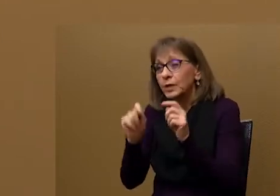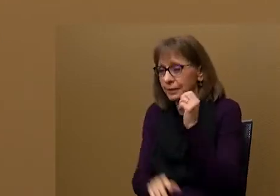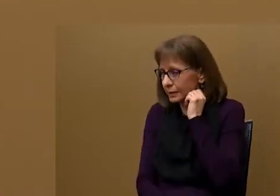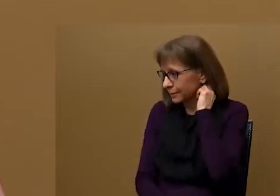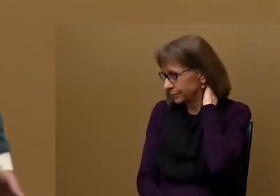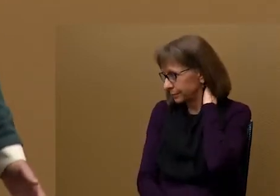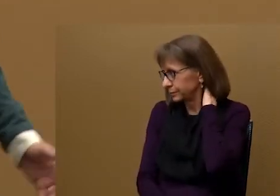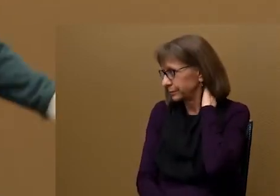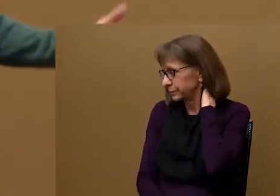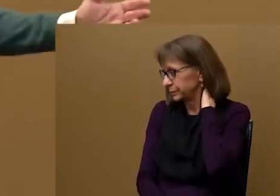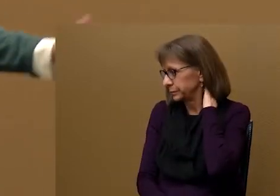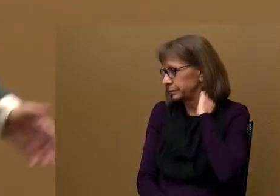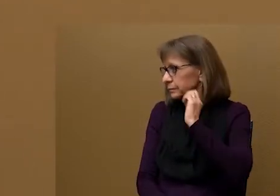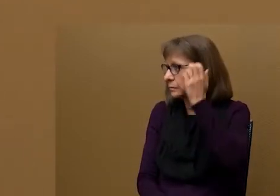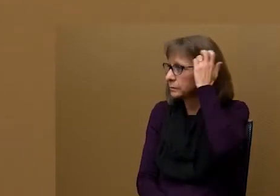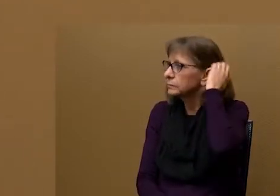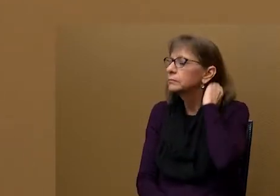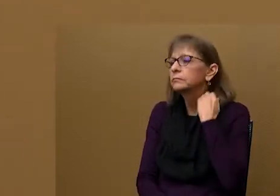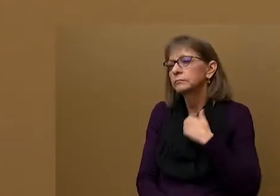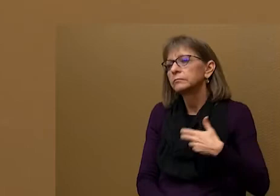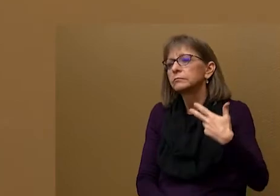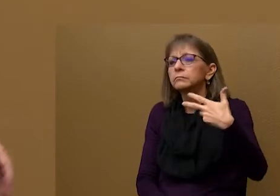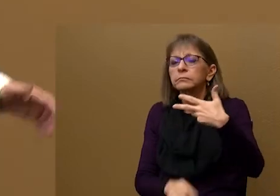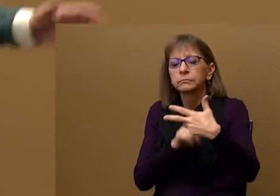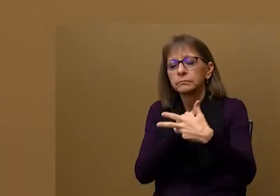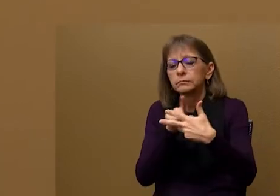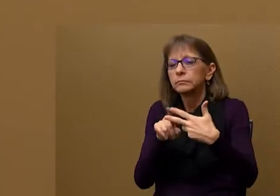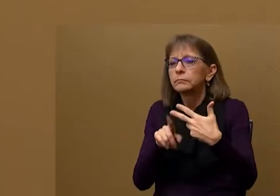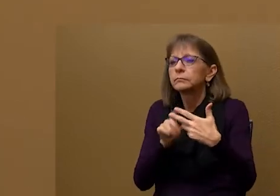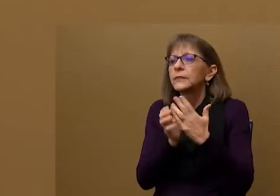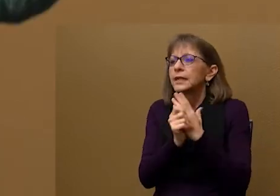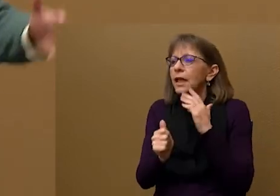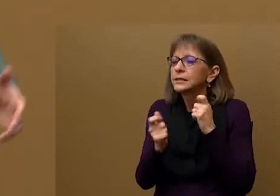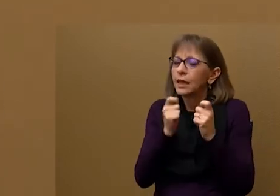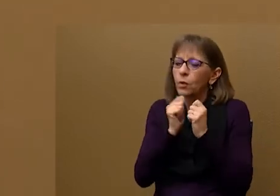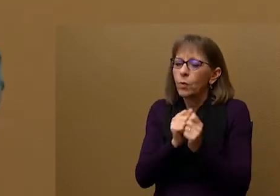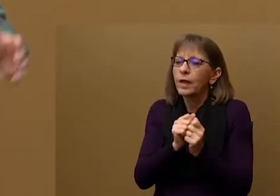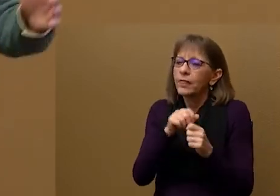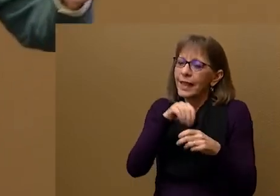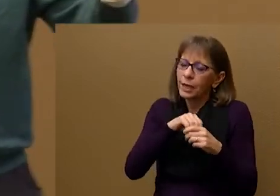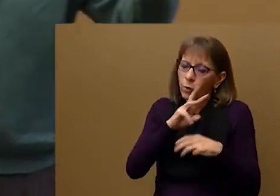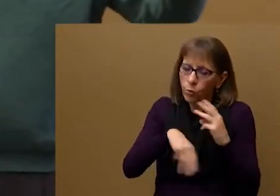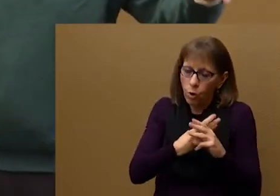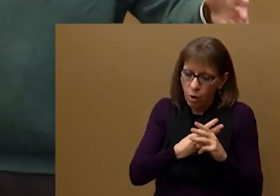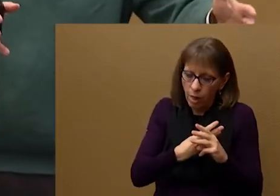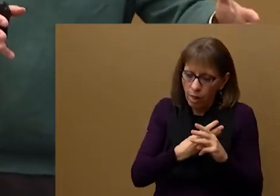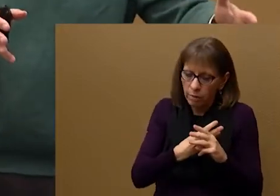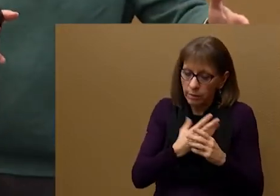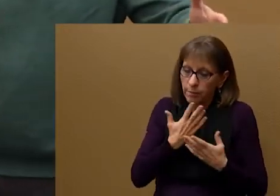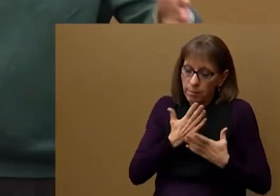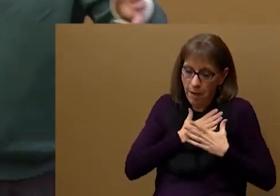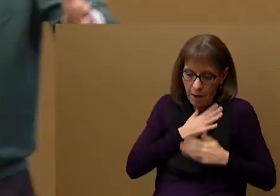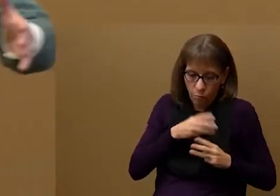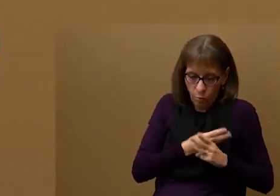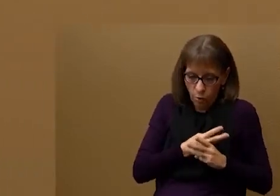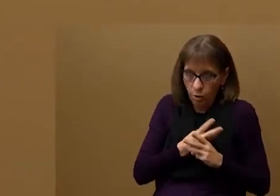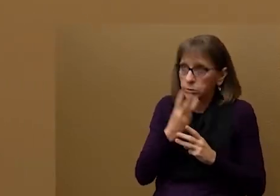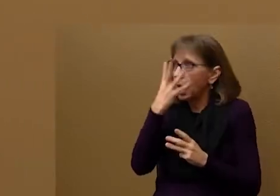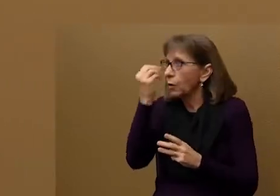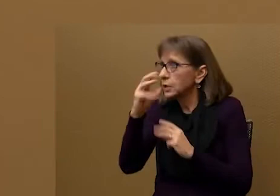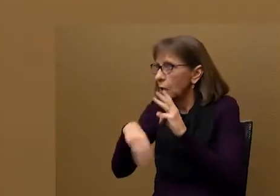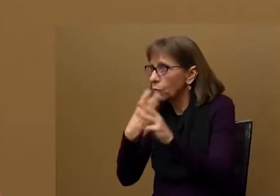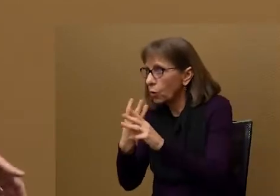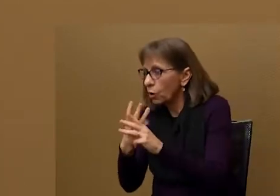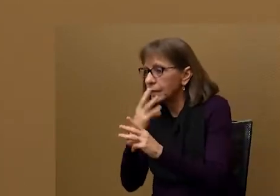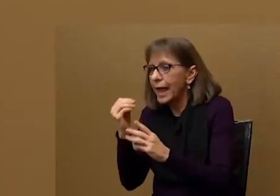it. Okay, so I talked to you 3 ways I think about it: skills for dealing with your inner world, your outer world,